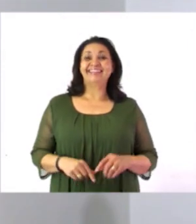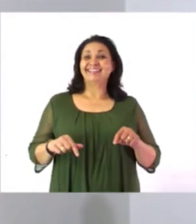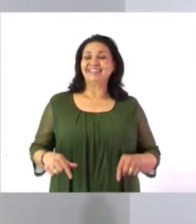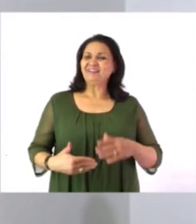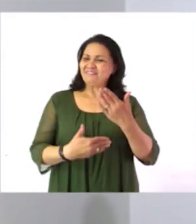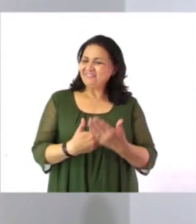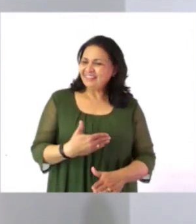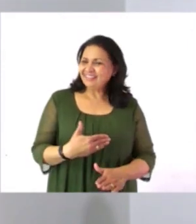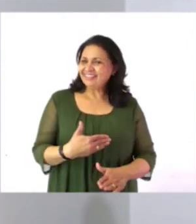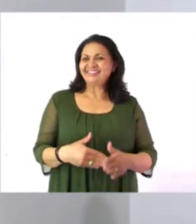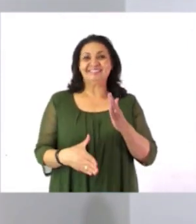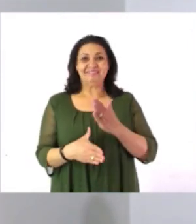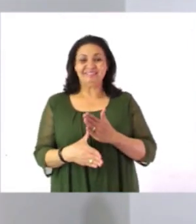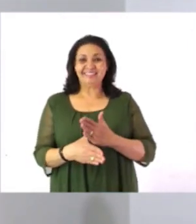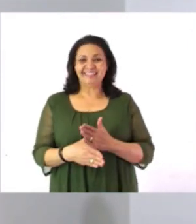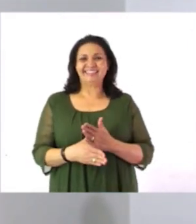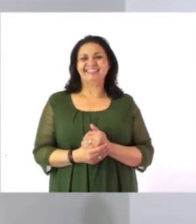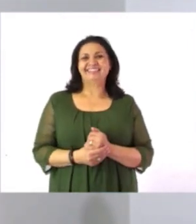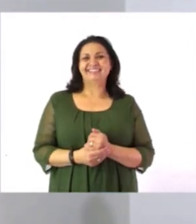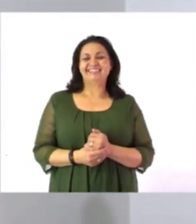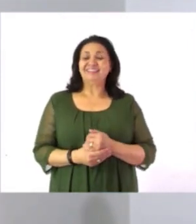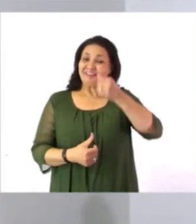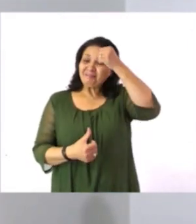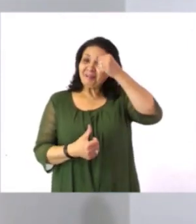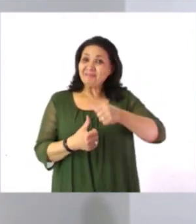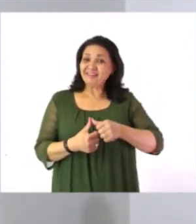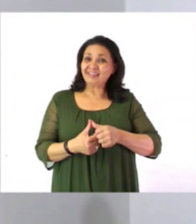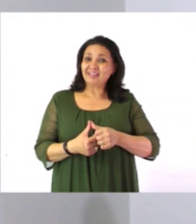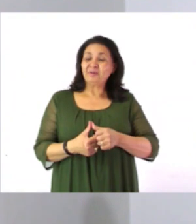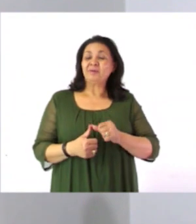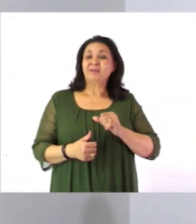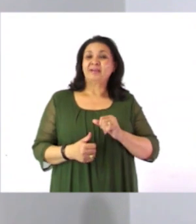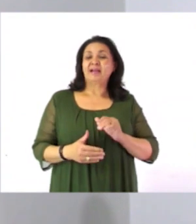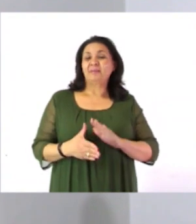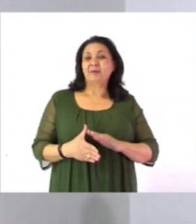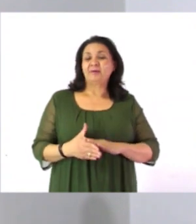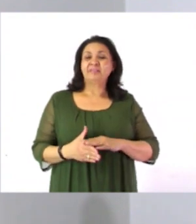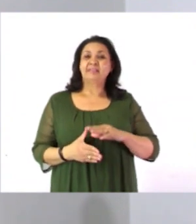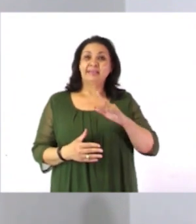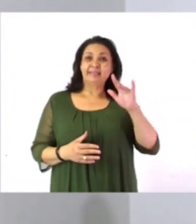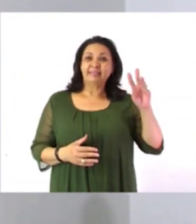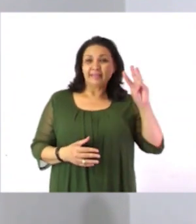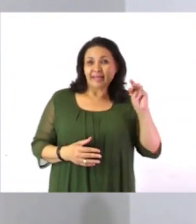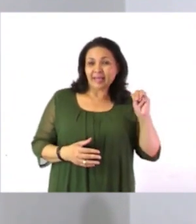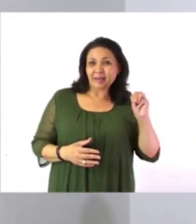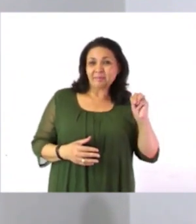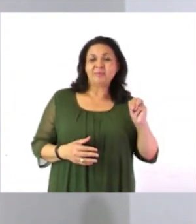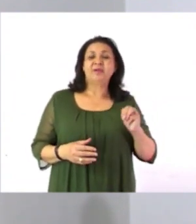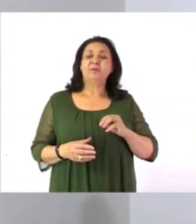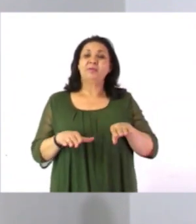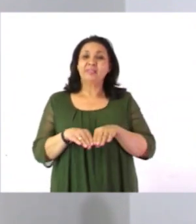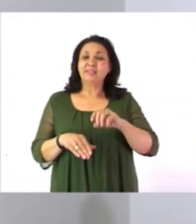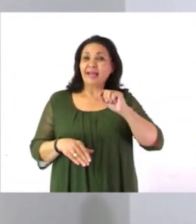Now that we have come to the end of the lesson, I want you to remember that we talked about the letter M and we did our